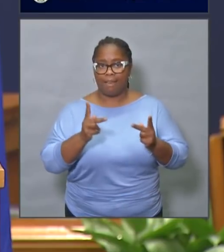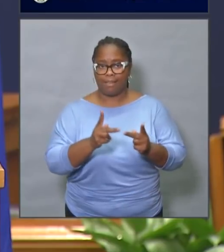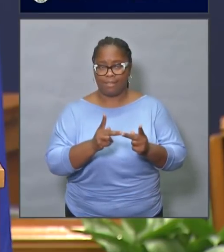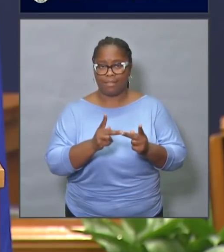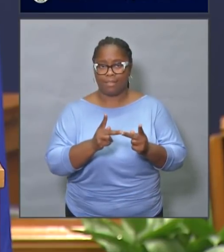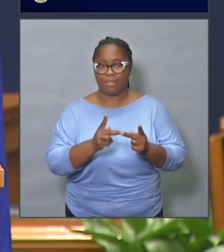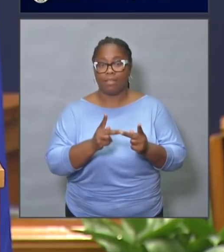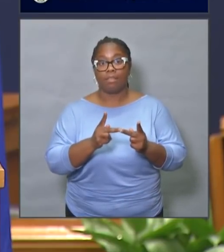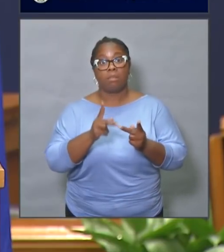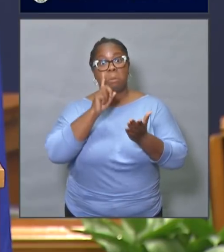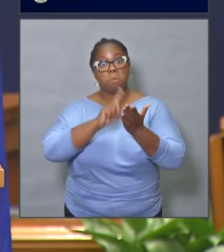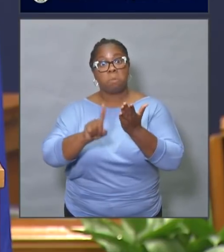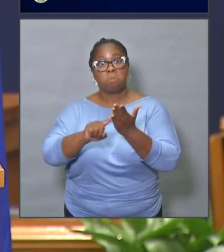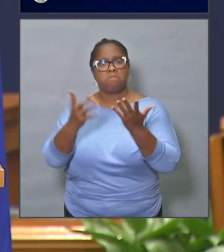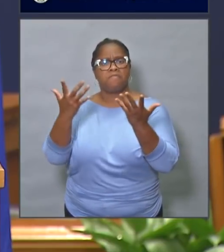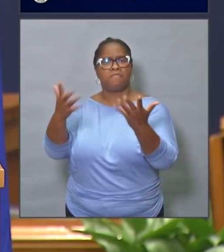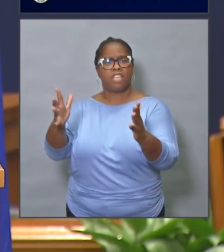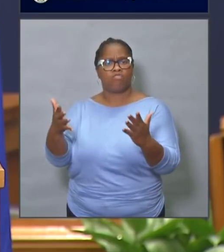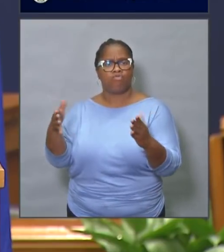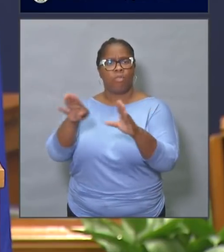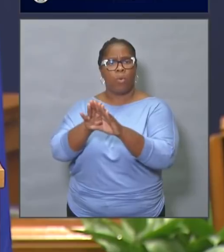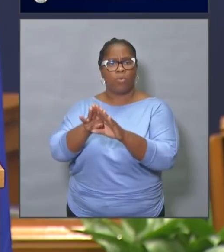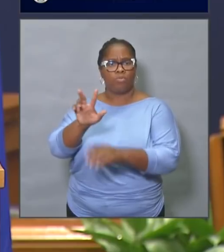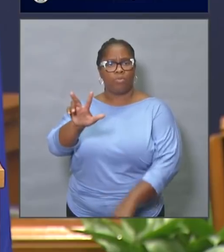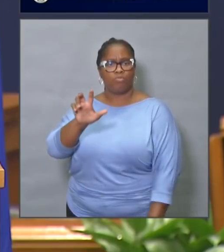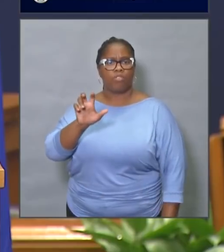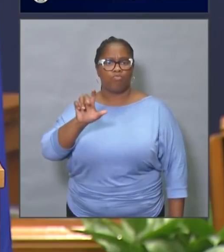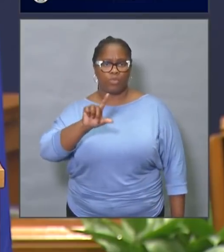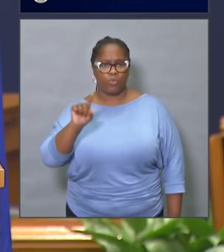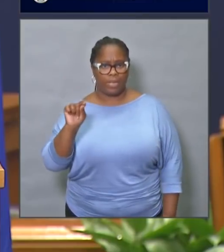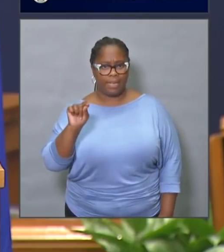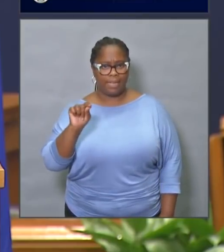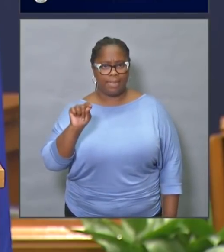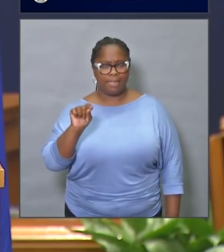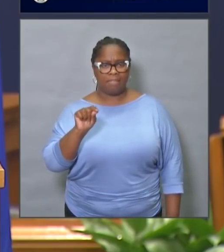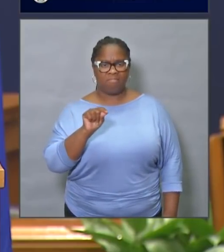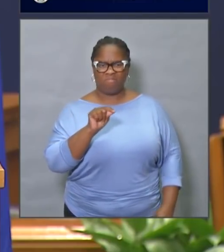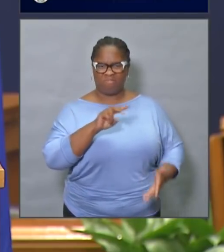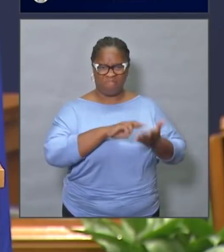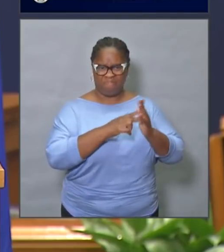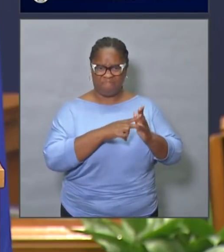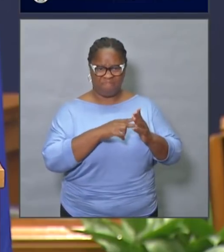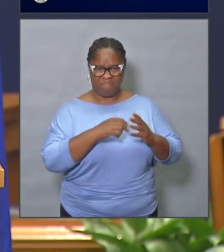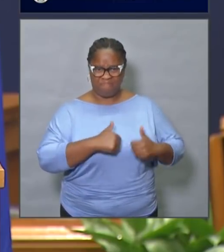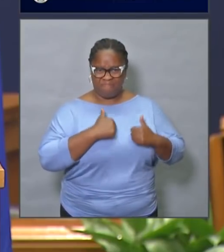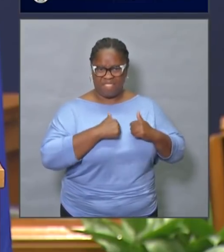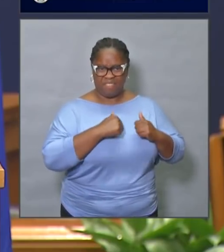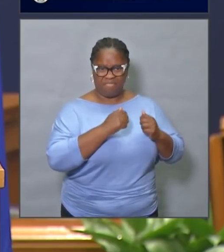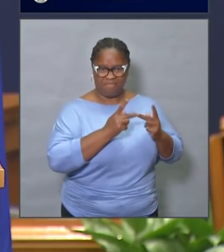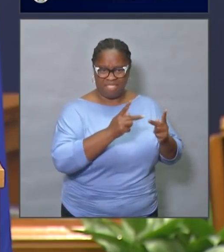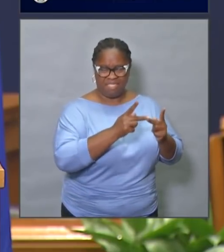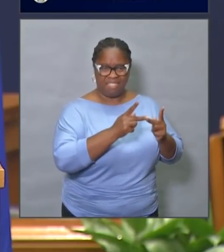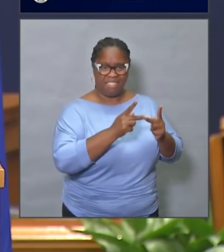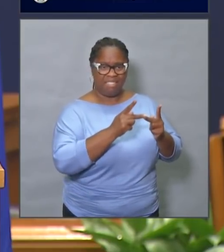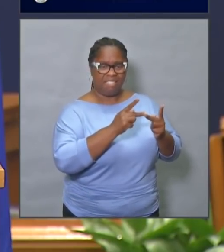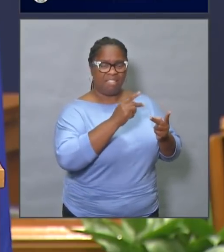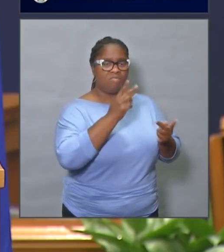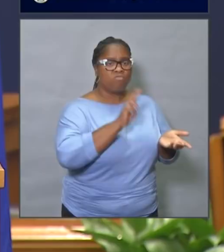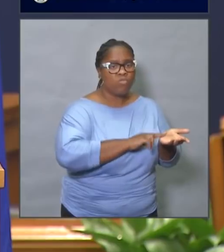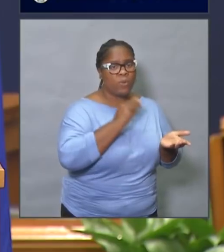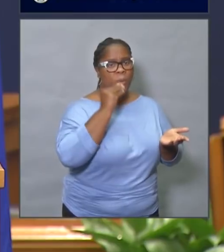we've closed 320 investigations. Residential settings include nursing homes, assisted living